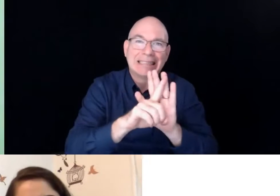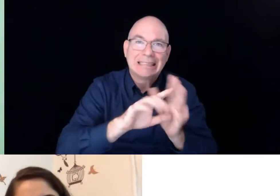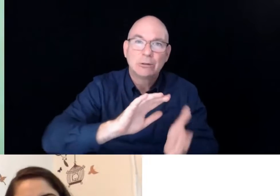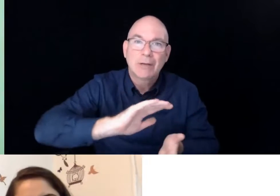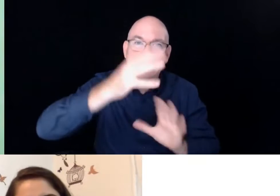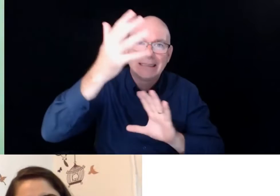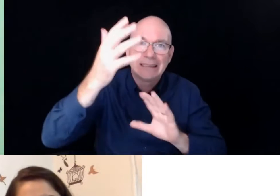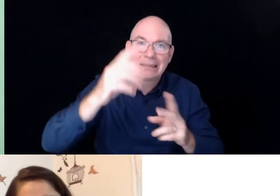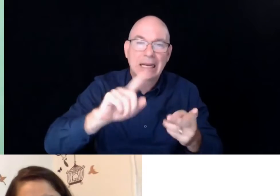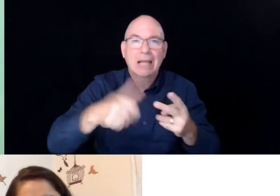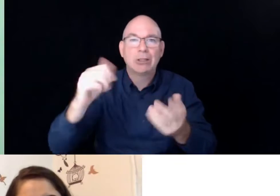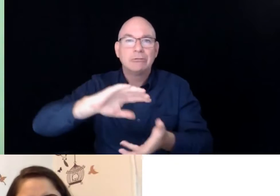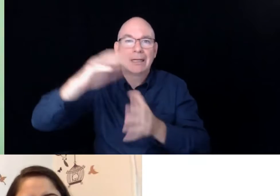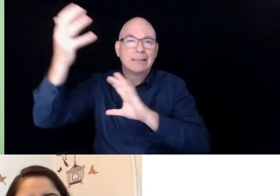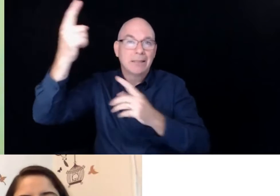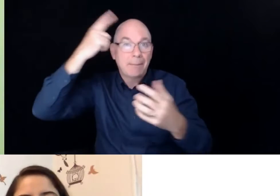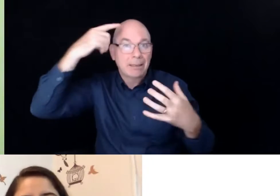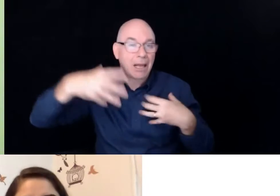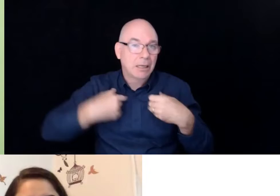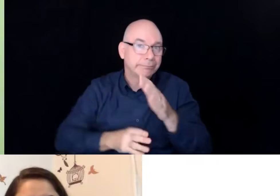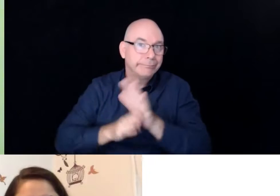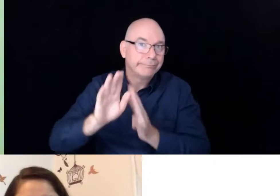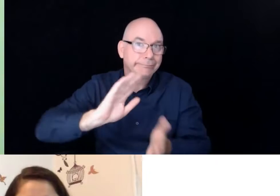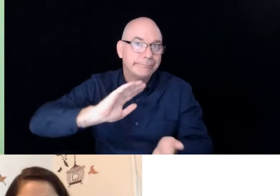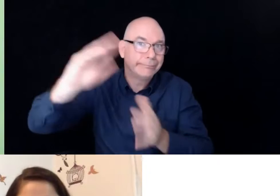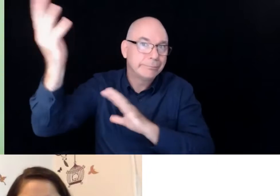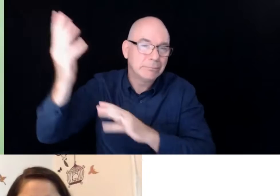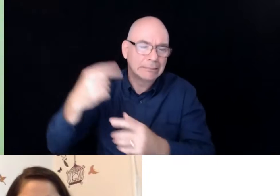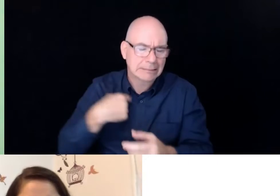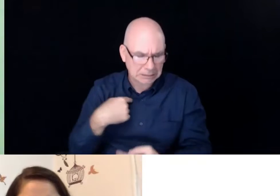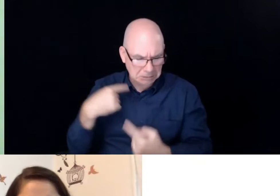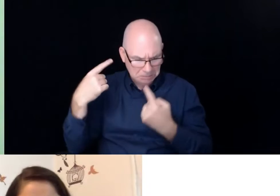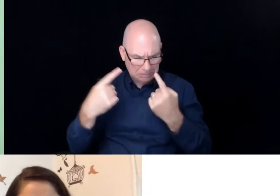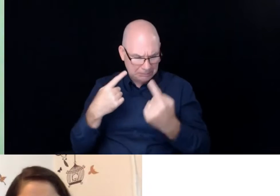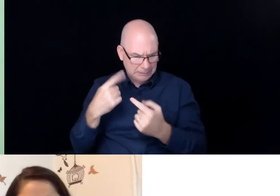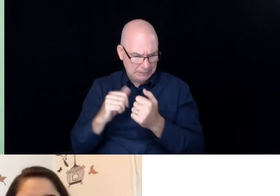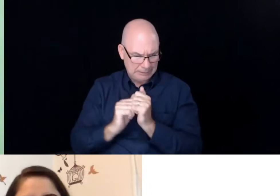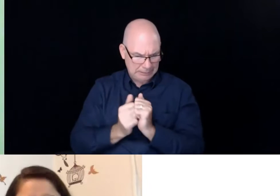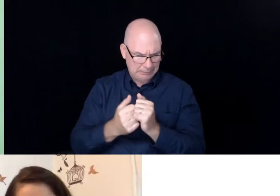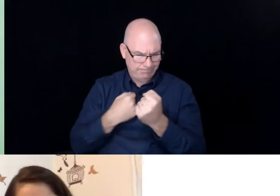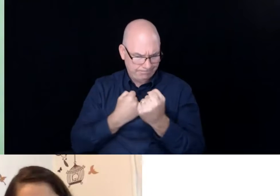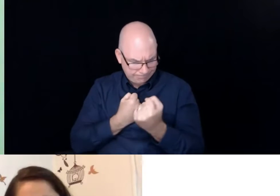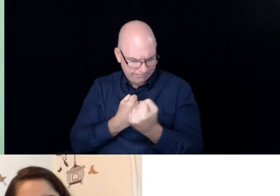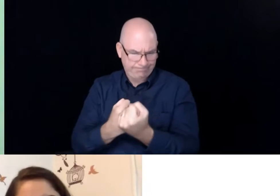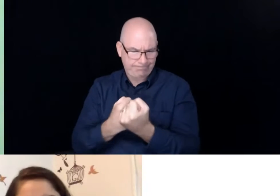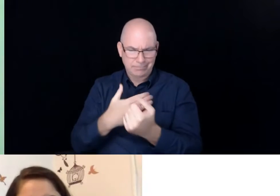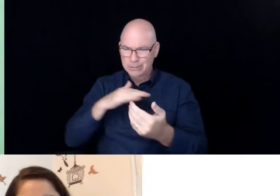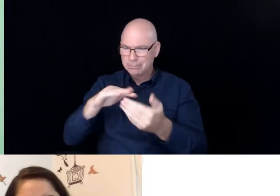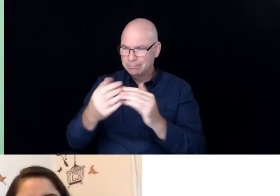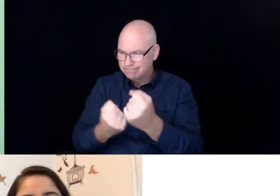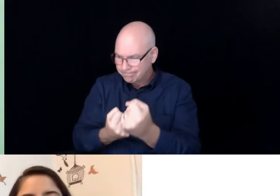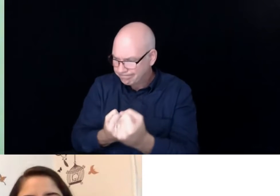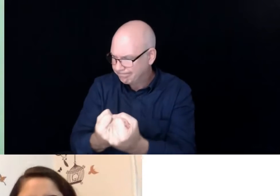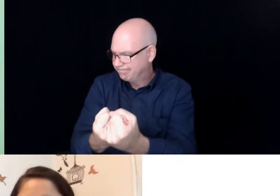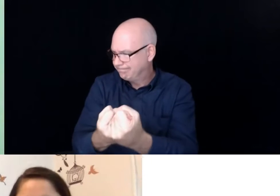crisis, including mental health crisis. I started asking myself, how can I contribute to my community? How do I